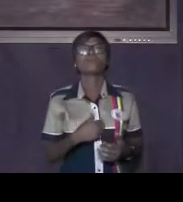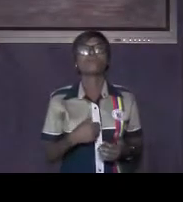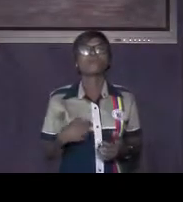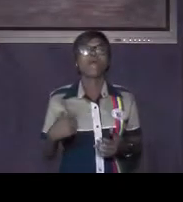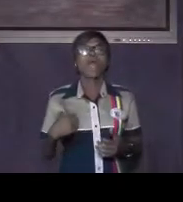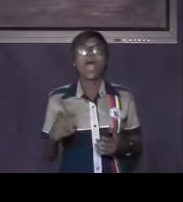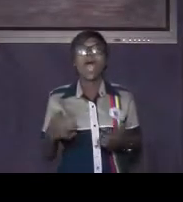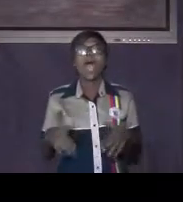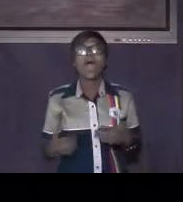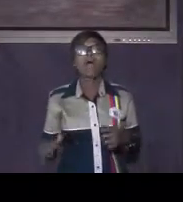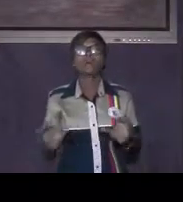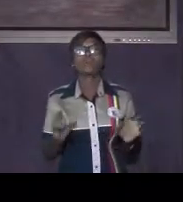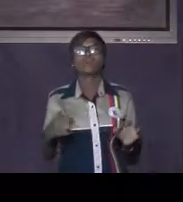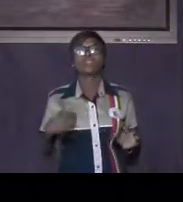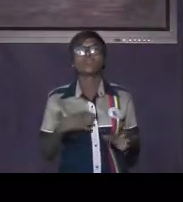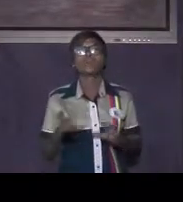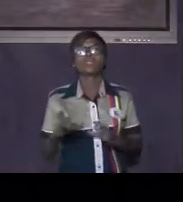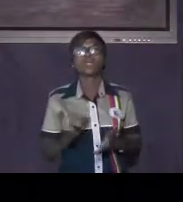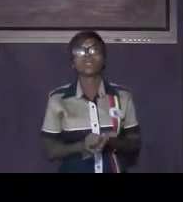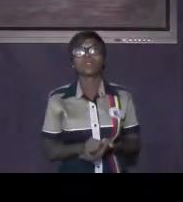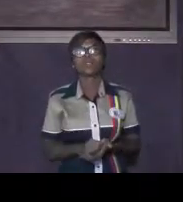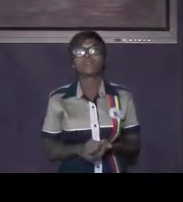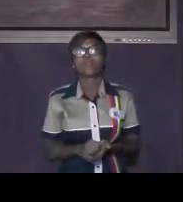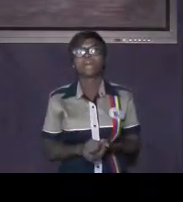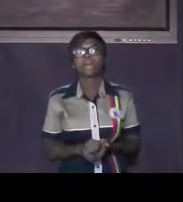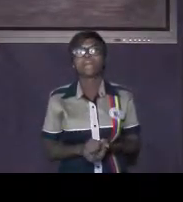how did we get this? Well,